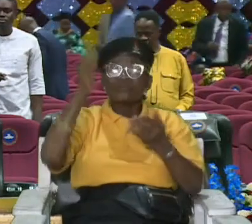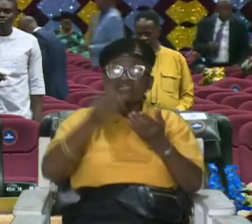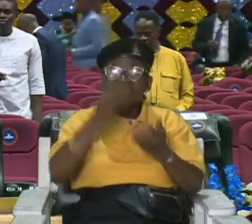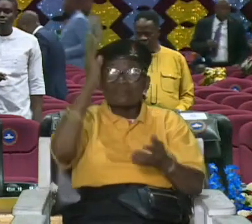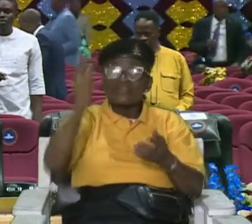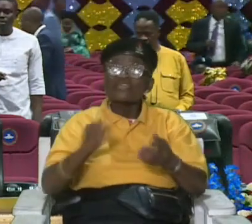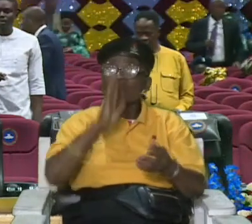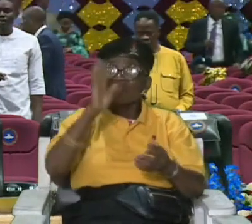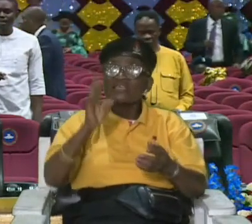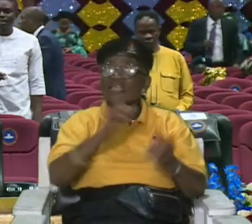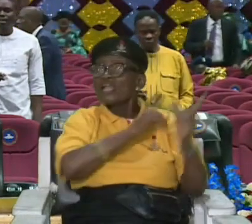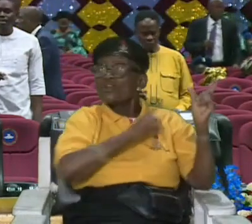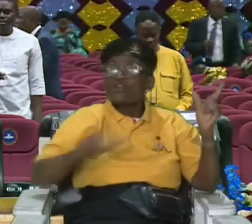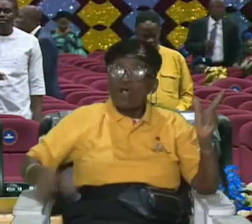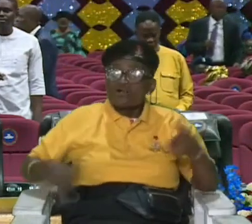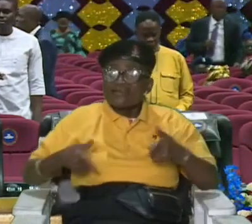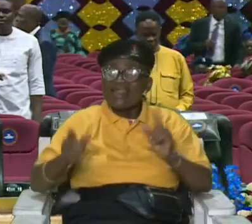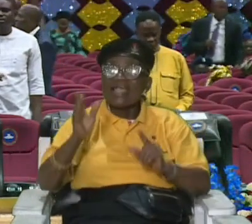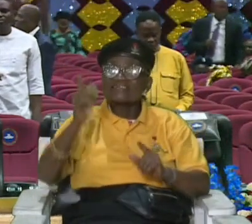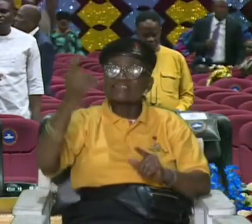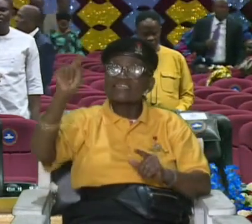fall.